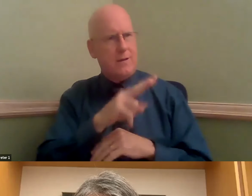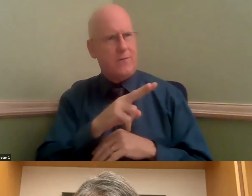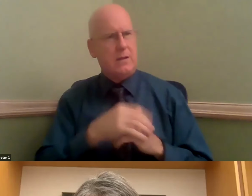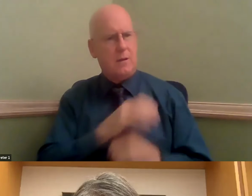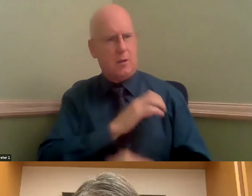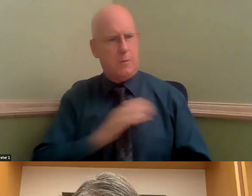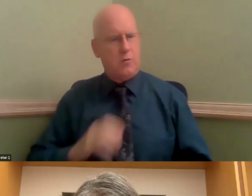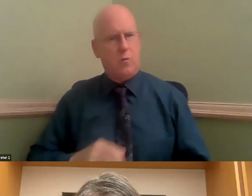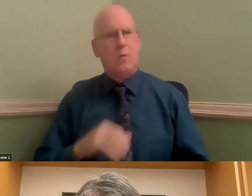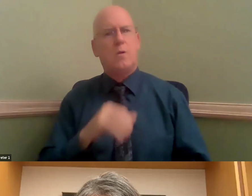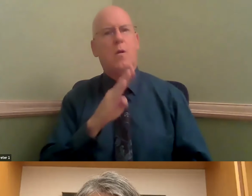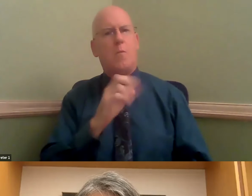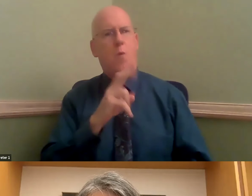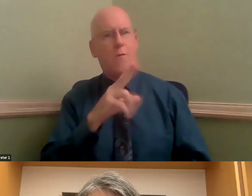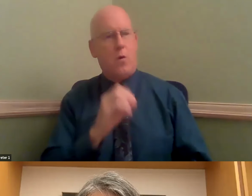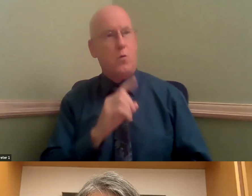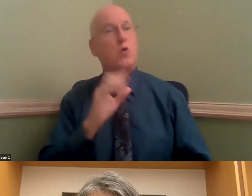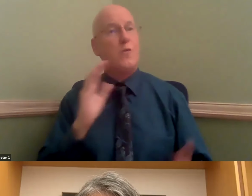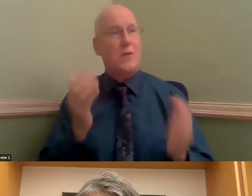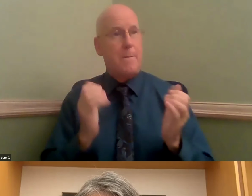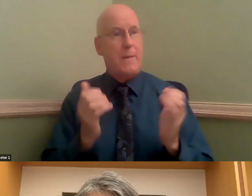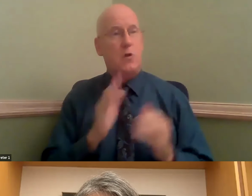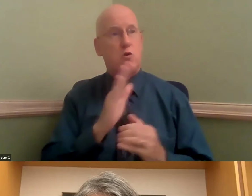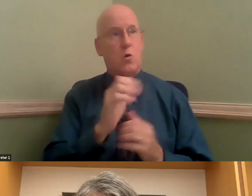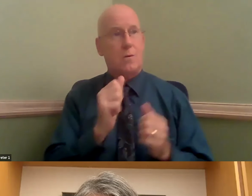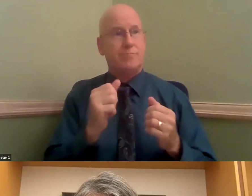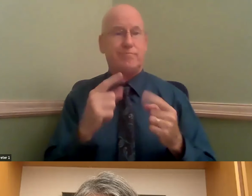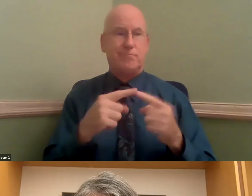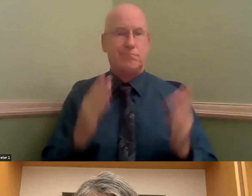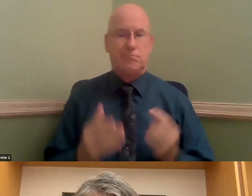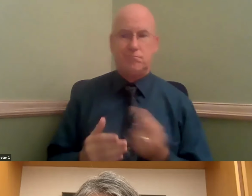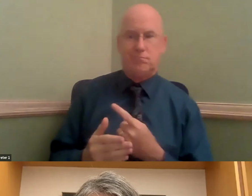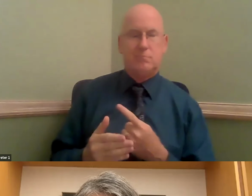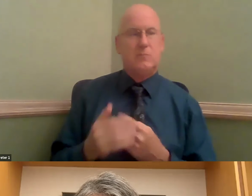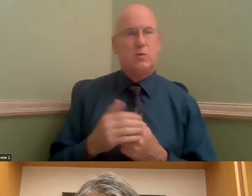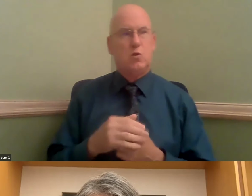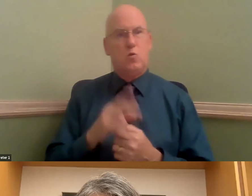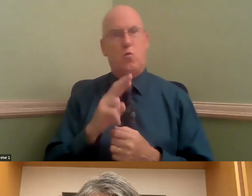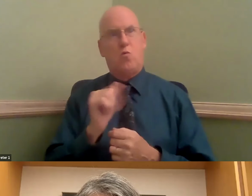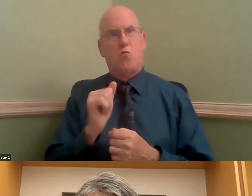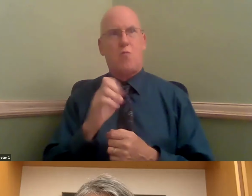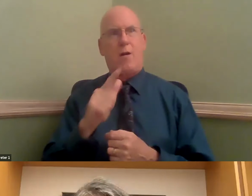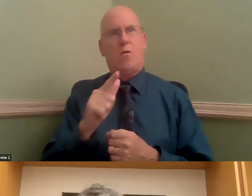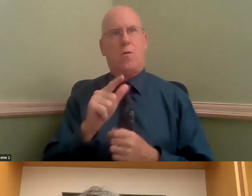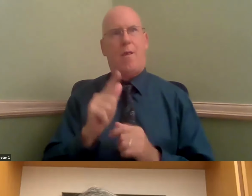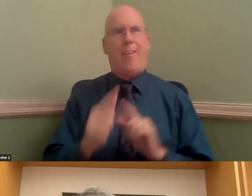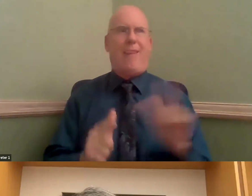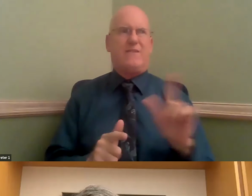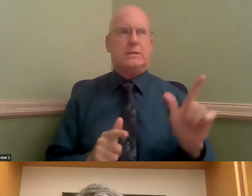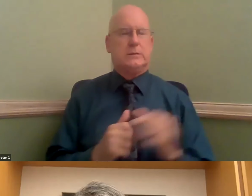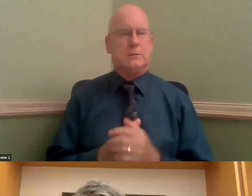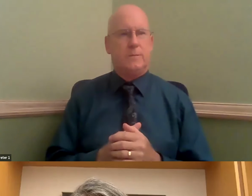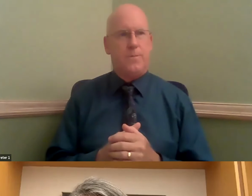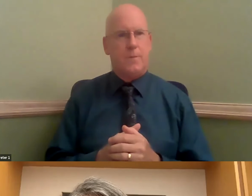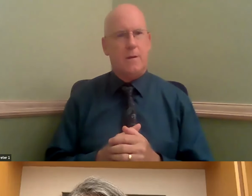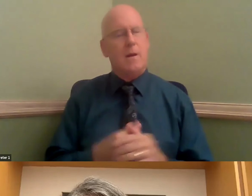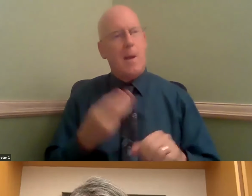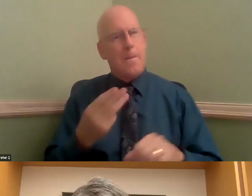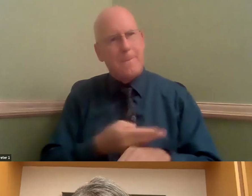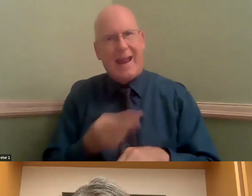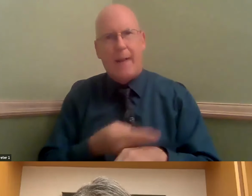have compared your opponent to the radical left. And I know that the mayoral position in Miami-Dade County, like they are in most of the